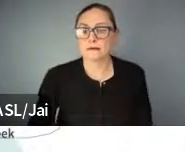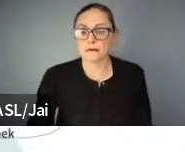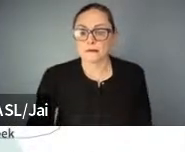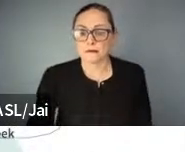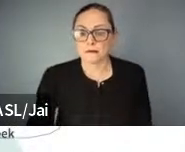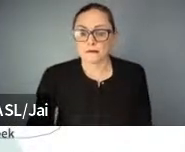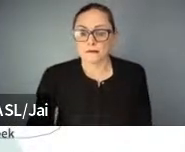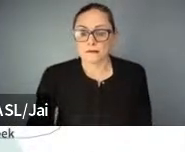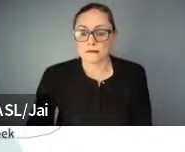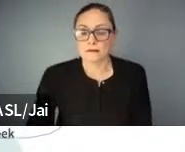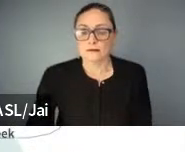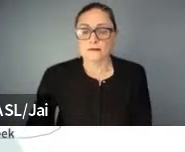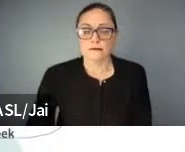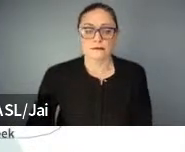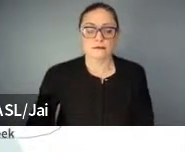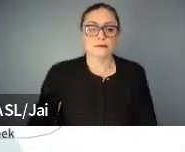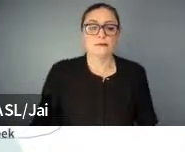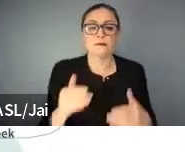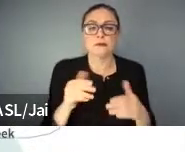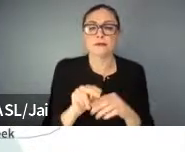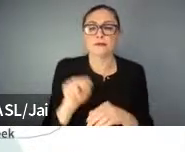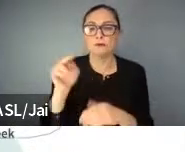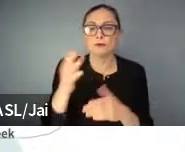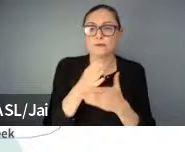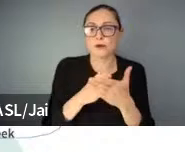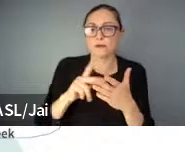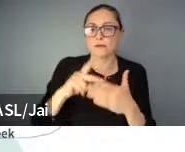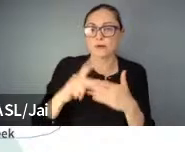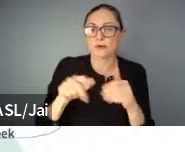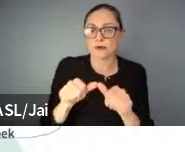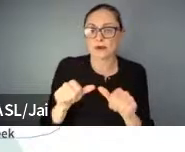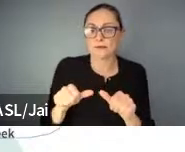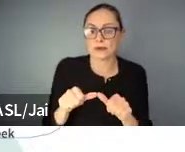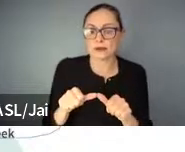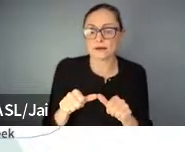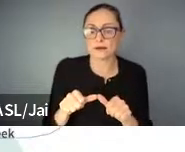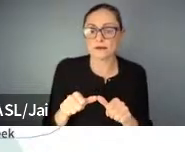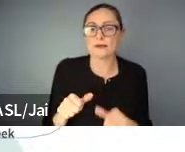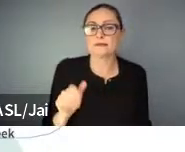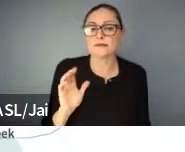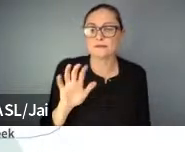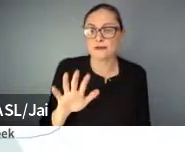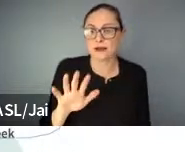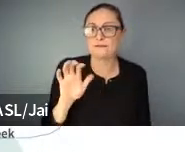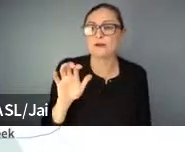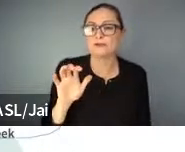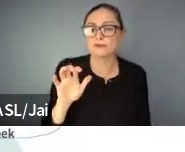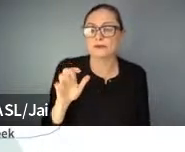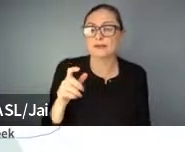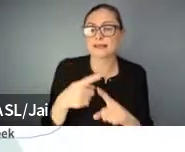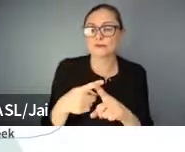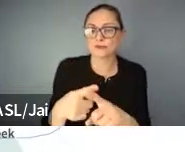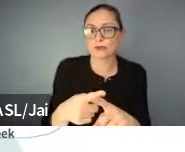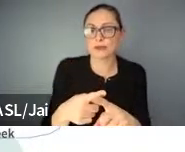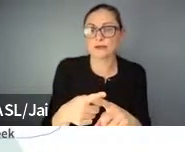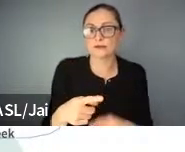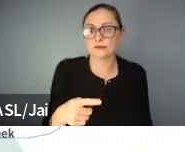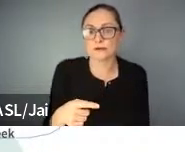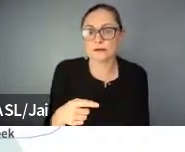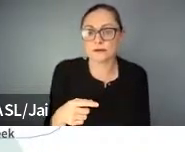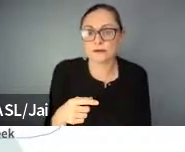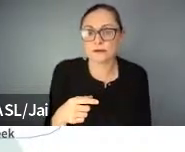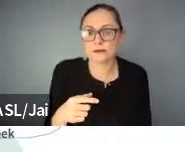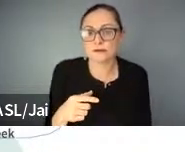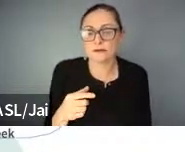At the north end of our program area, this is the SR 500 interchange. And one point of